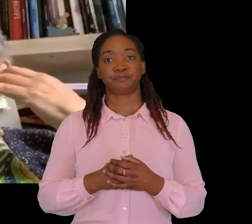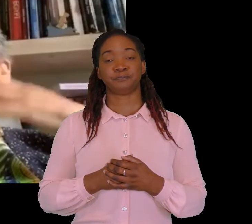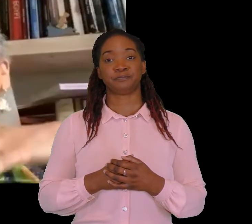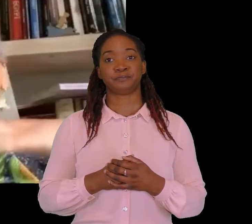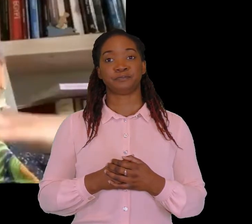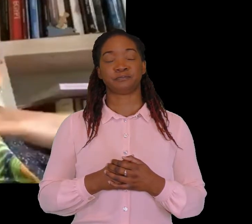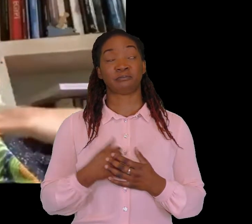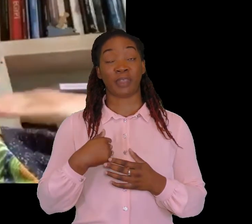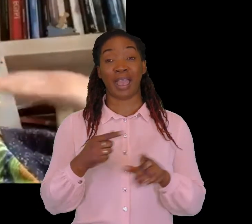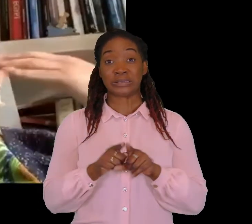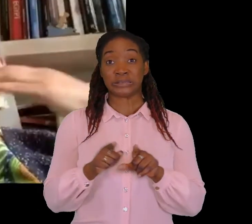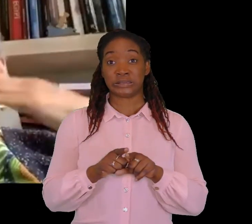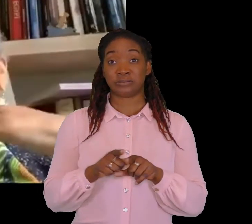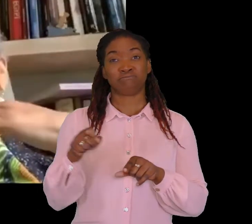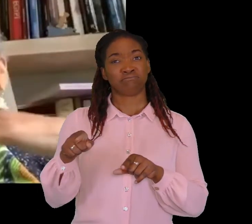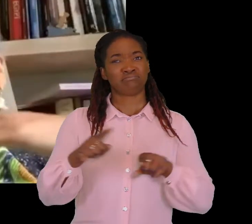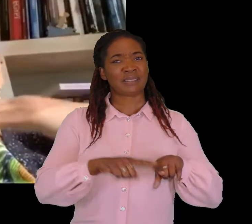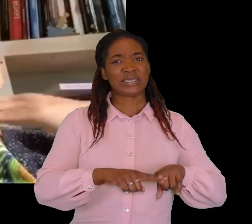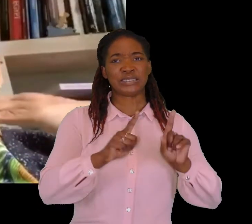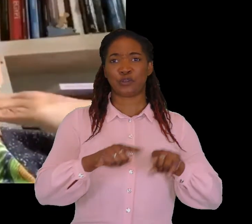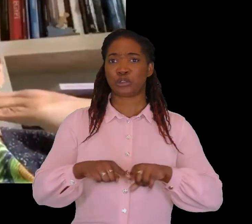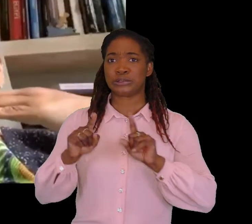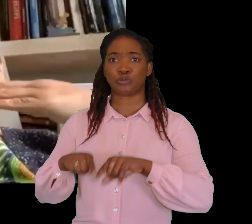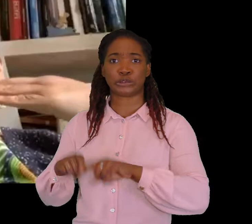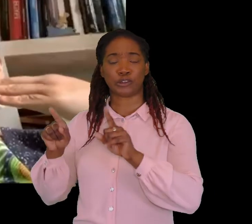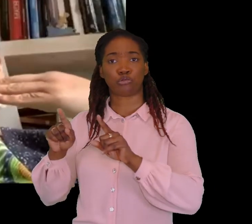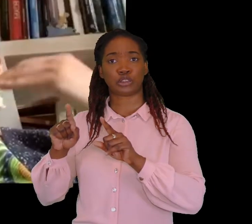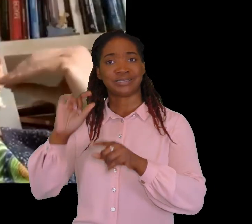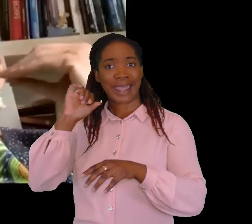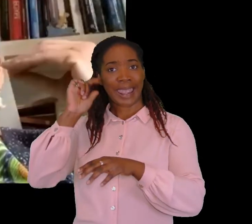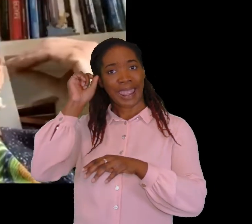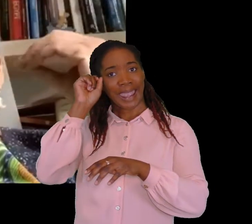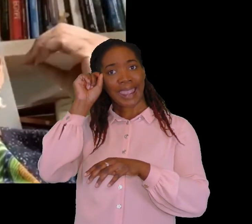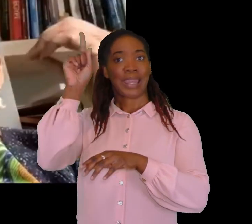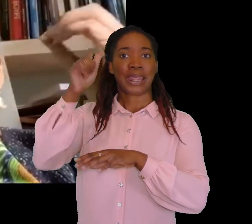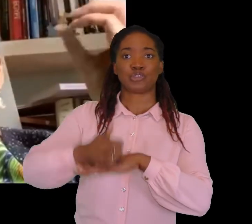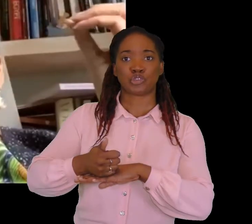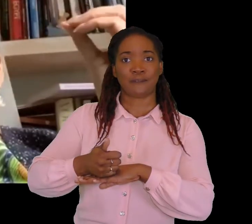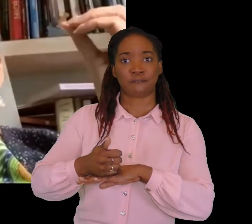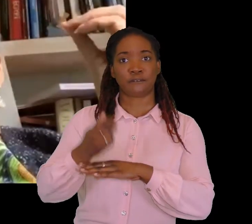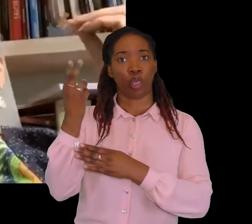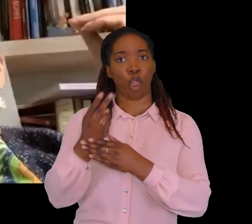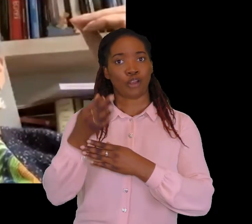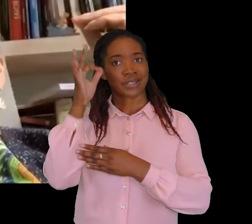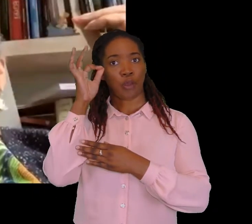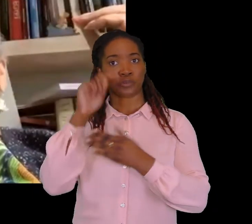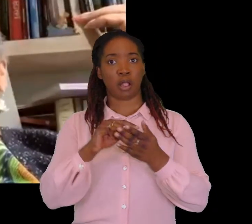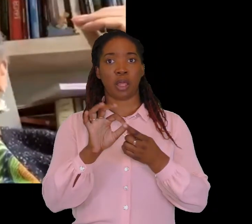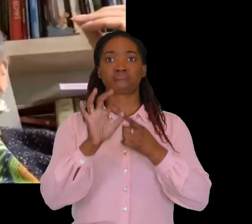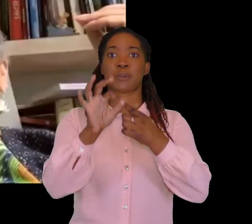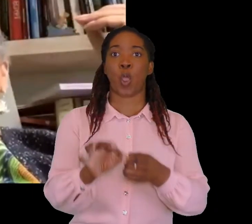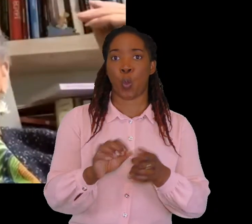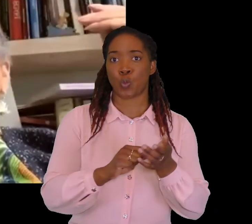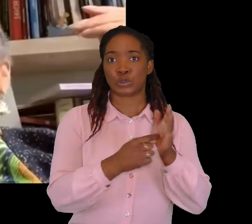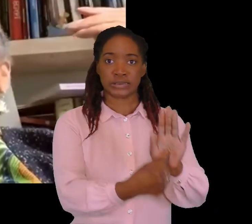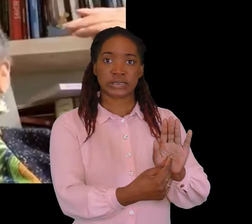But also there were very different initiatives that the Arts Council put forward, where they